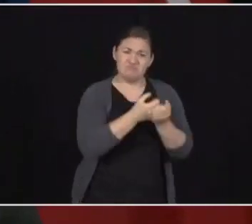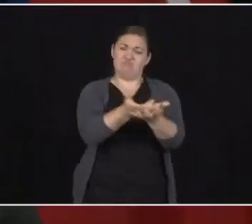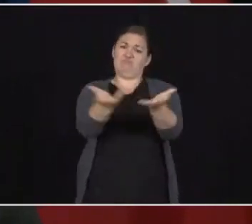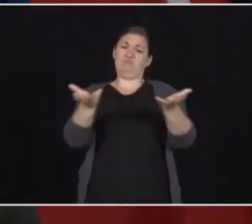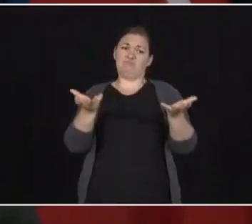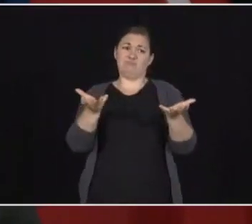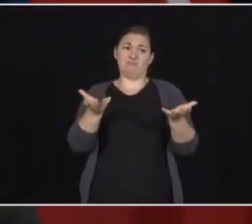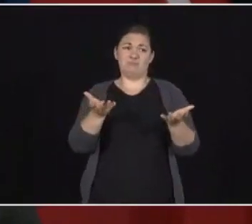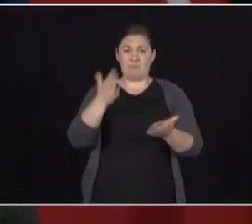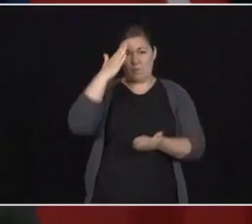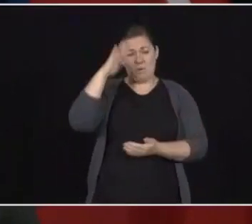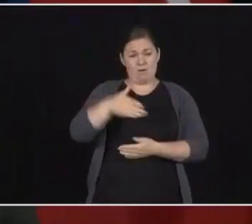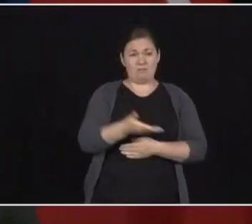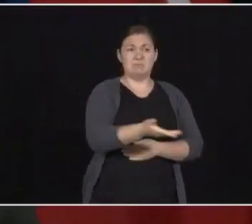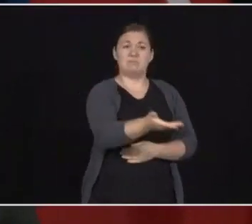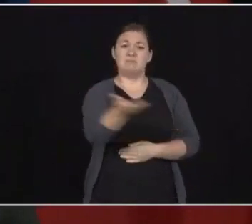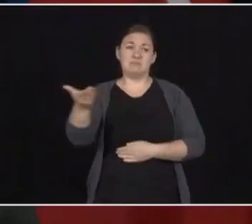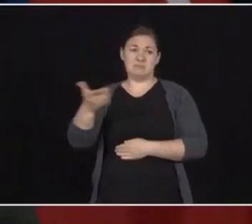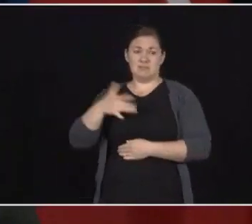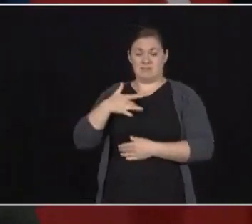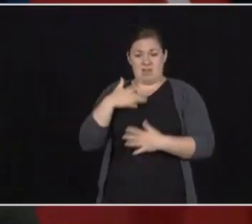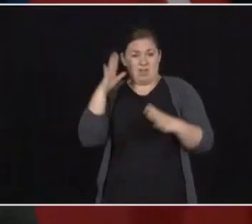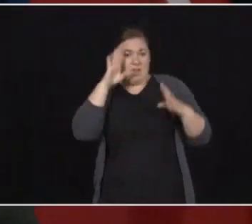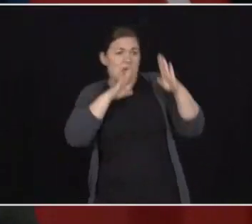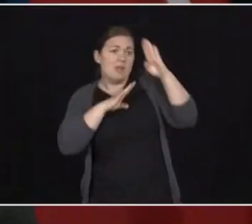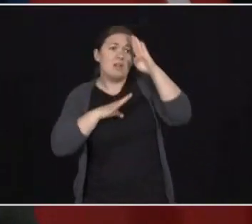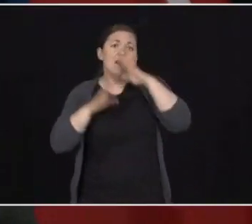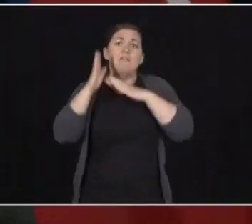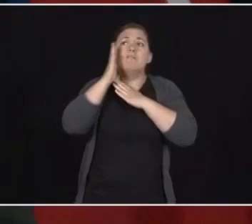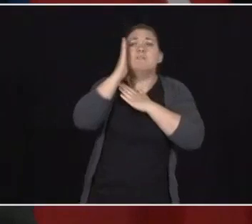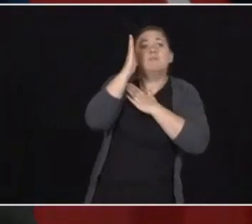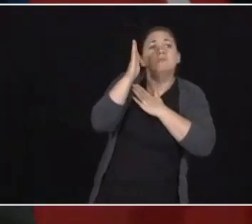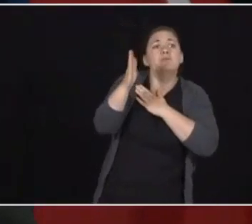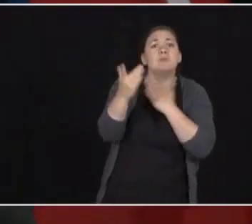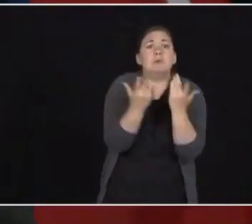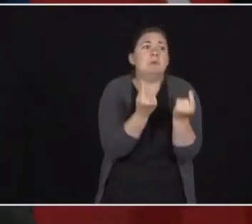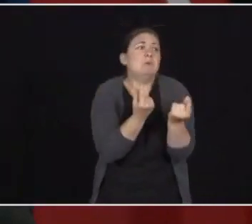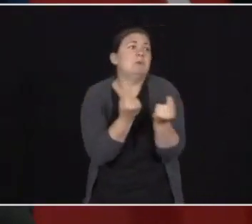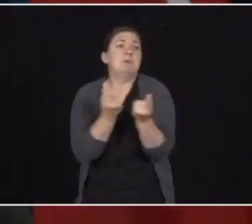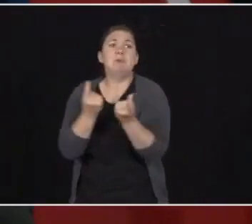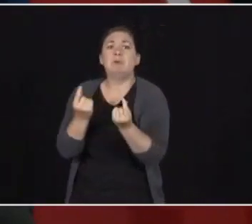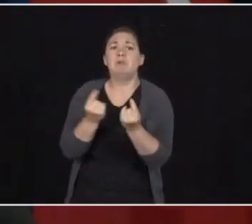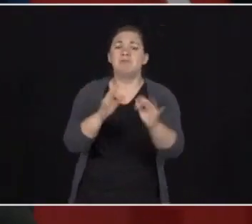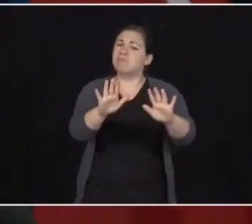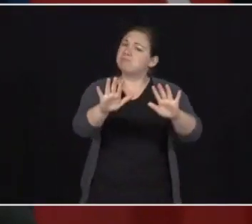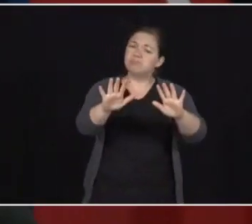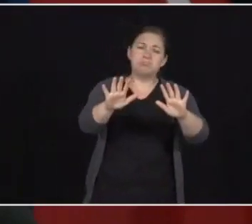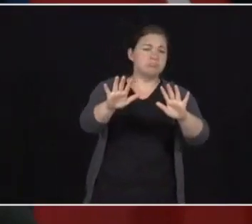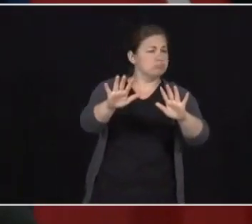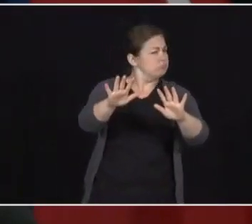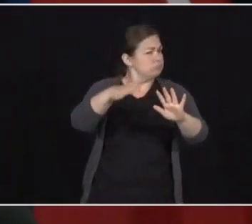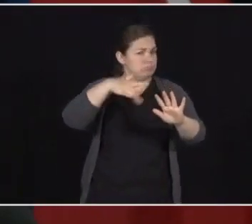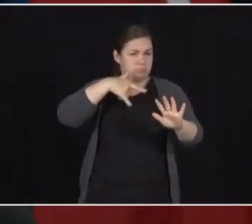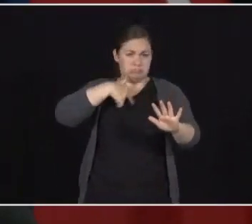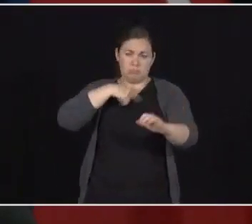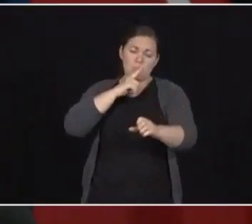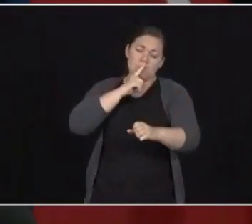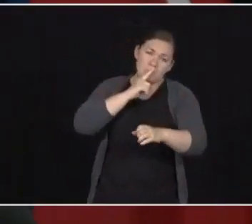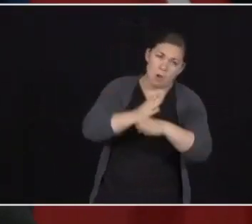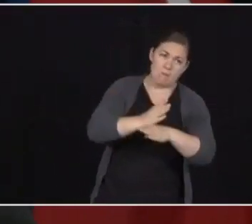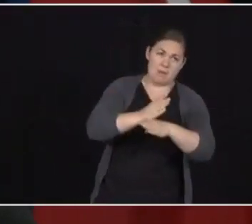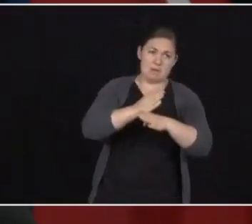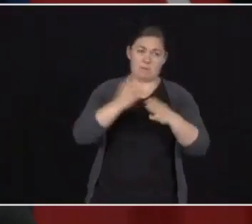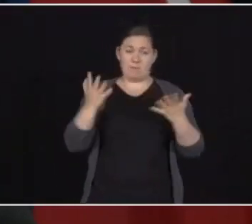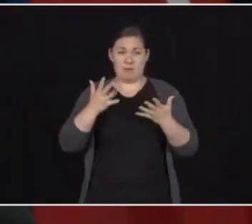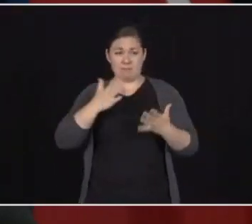little uncertain about the future, but I assure you, my commitment to you is that my government